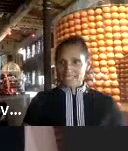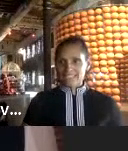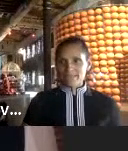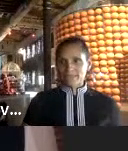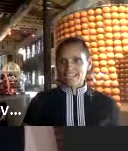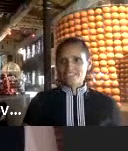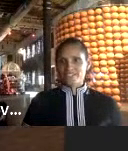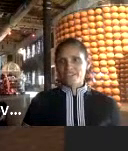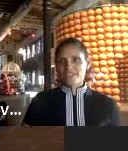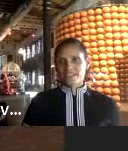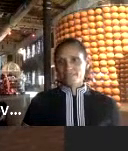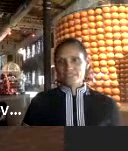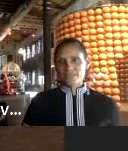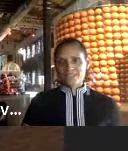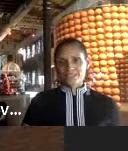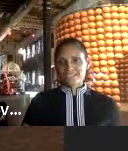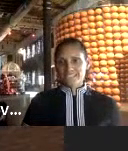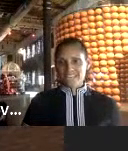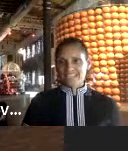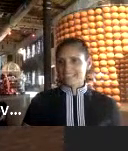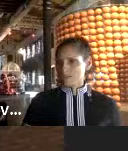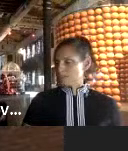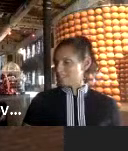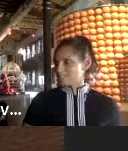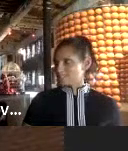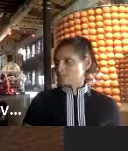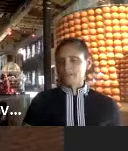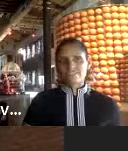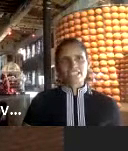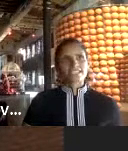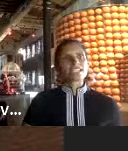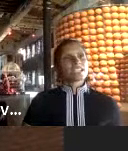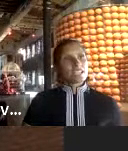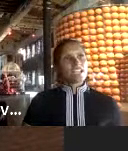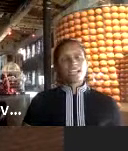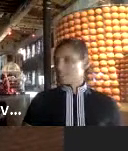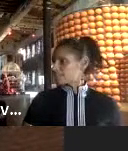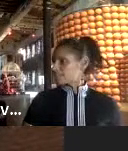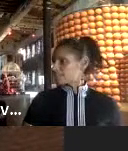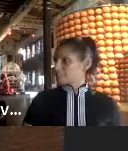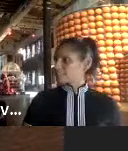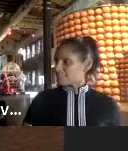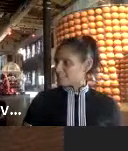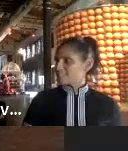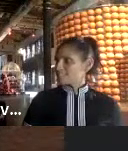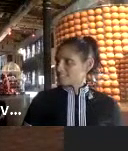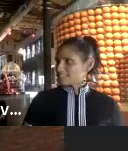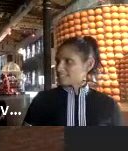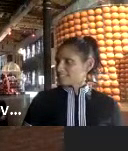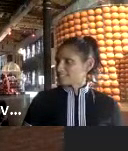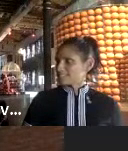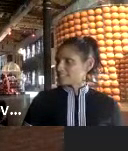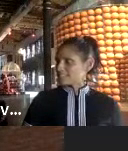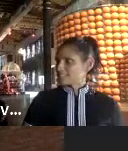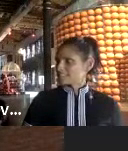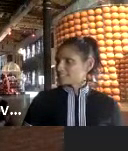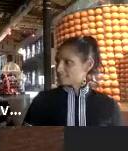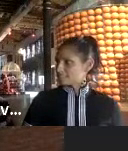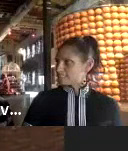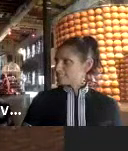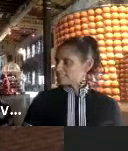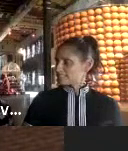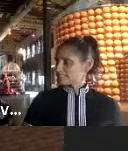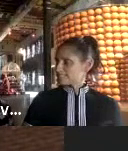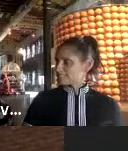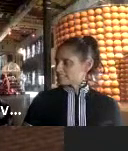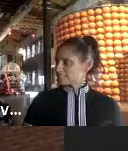that won at Colette Blanchard in 2009, and that was titled Brand New Heavies. It was titled The Brand New Heavies, and I just really liked sort